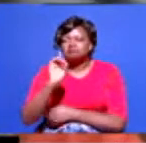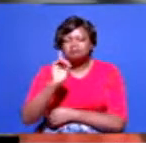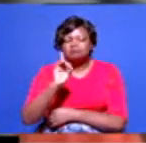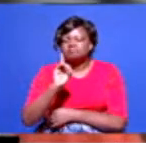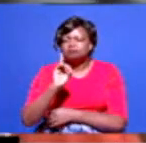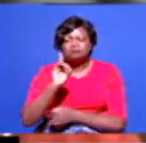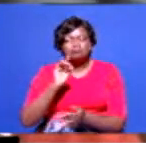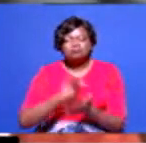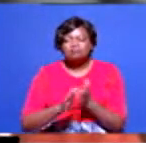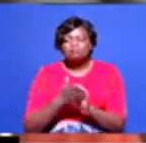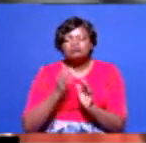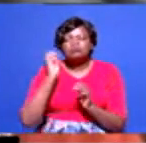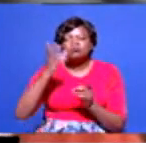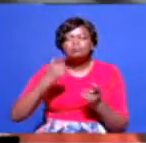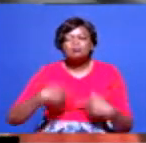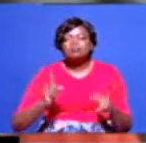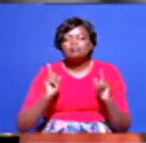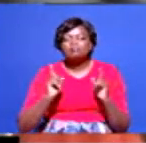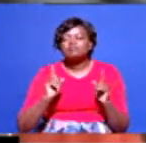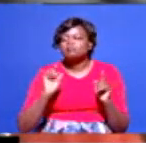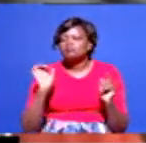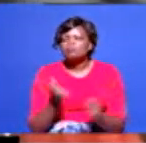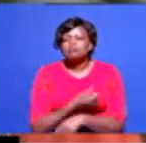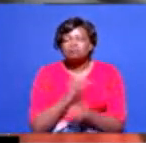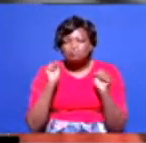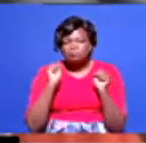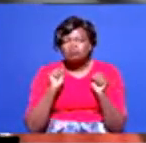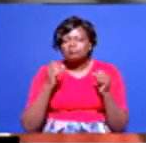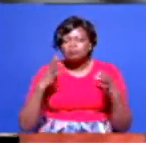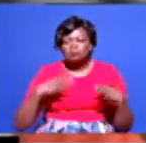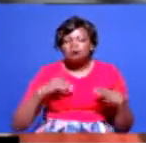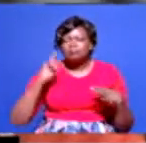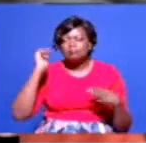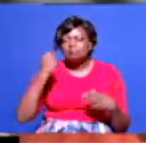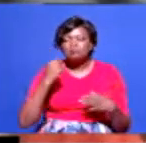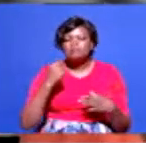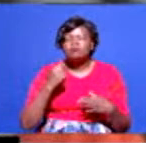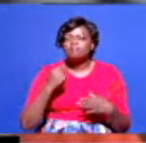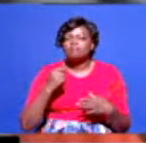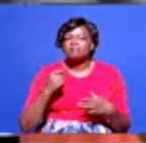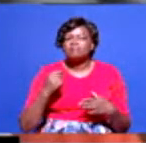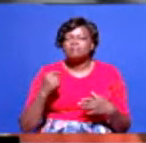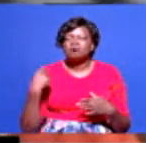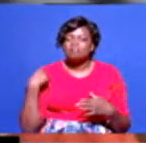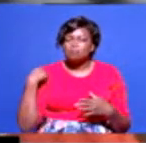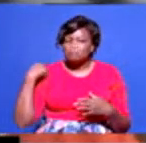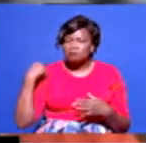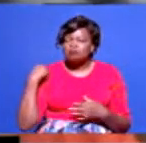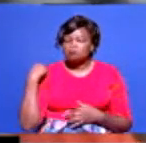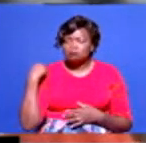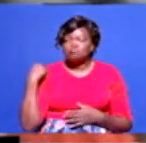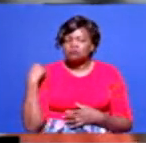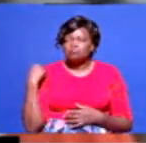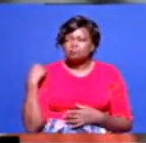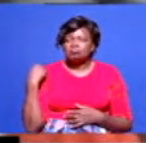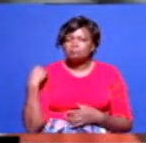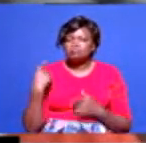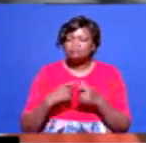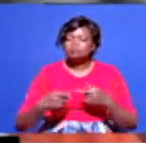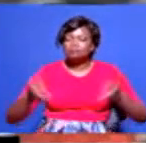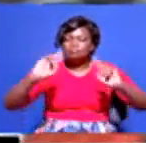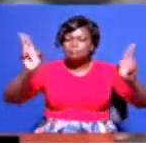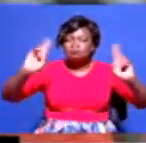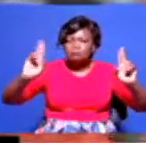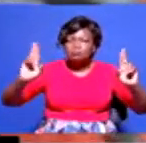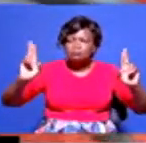mtu ataweza hiyo. Wananchi wa Kenya wamejitoa na wako